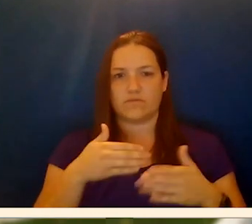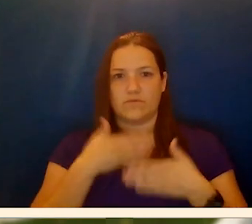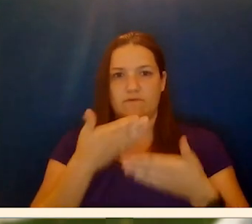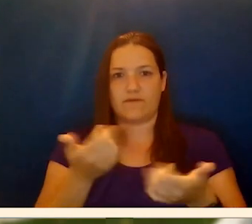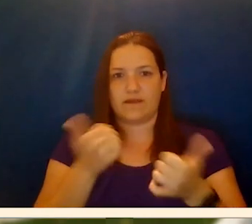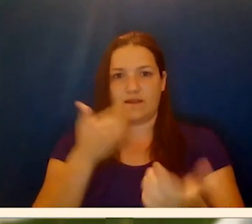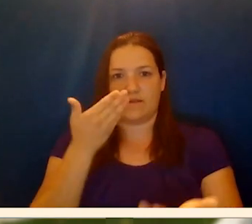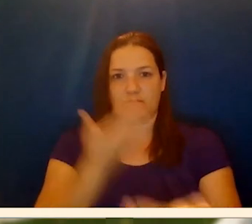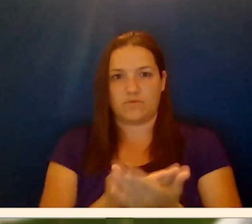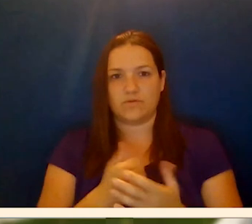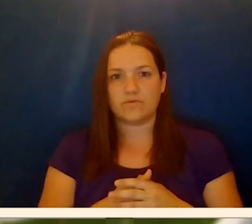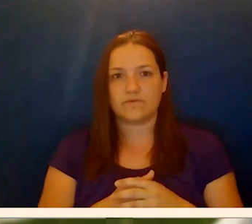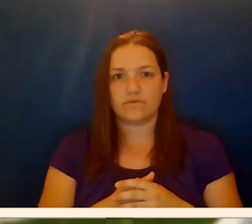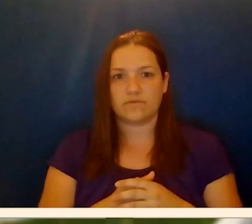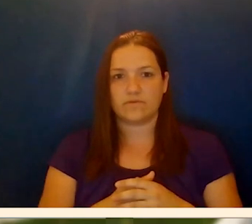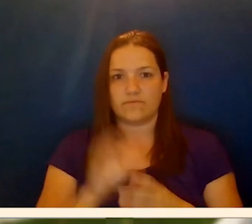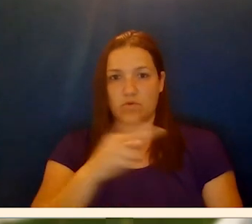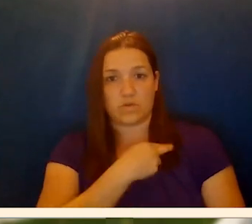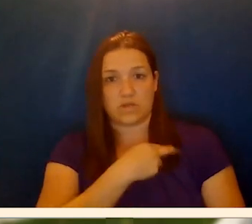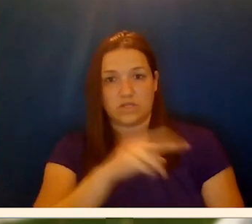religious belief. They don't have to show that,